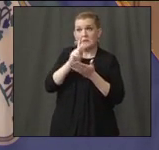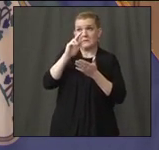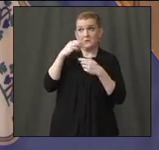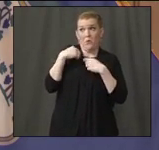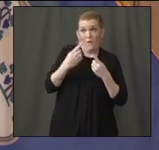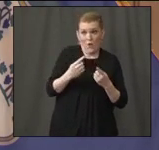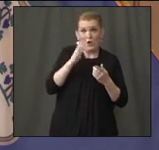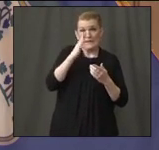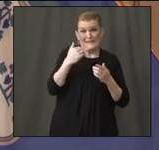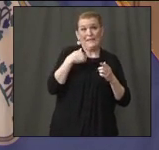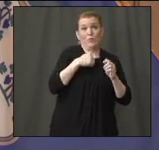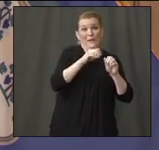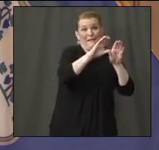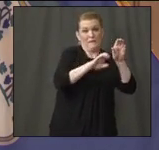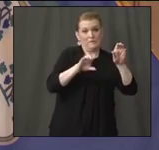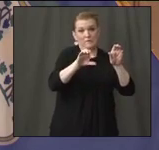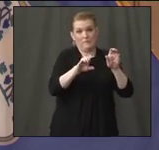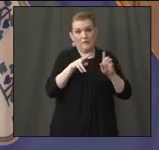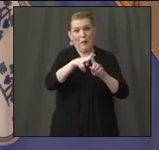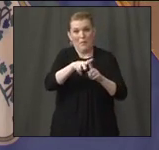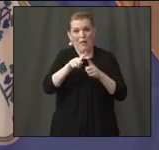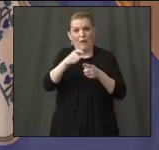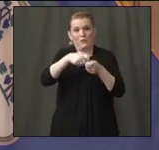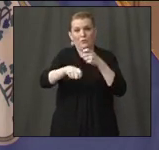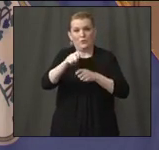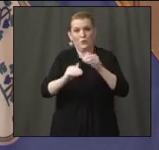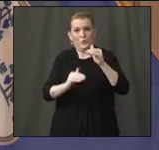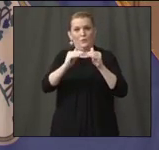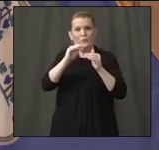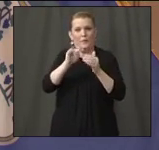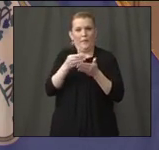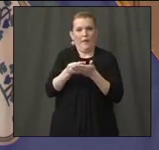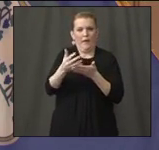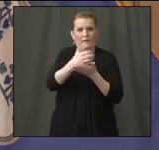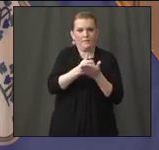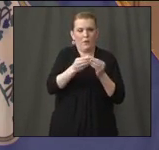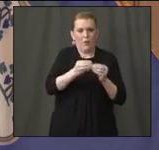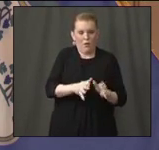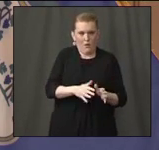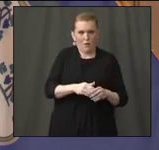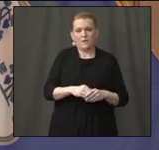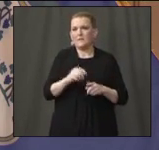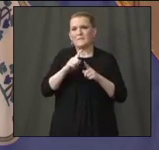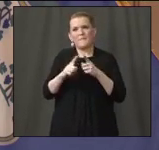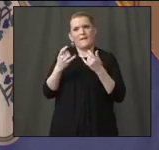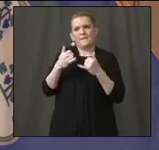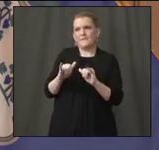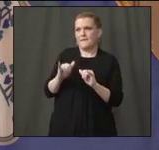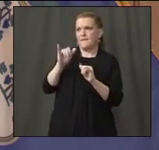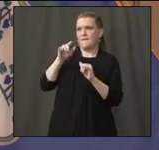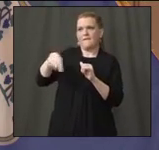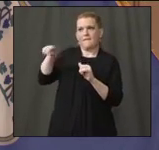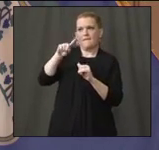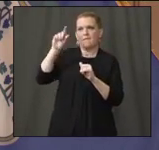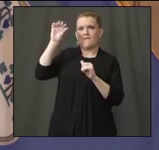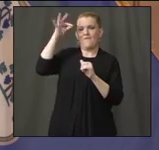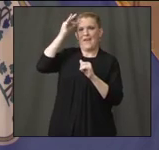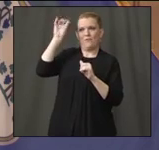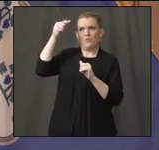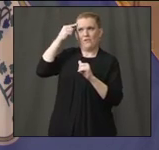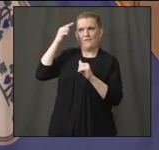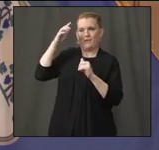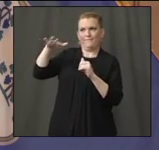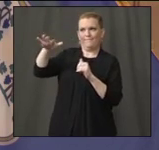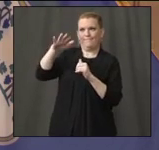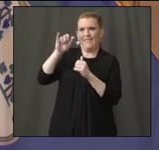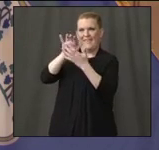is cloudy at best. Mitch McConnell, the Republican who leads the Senate, where there is a majority, was